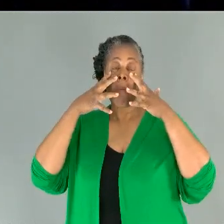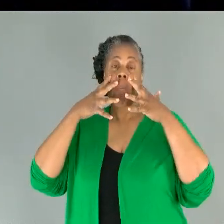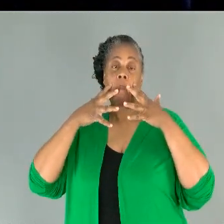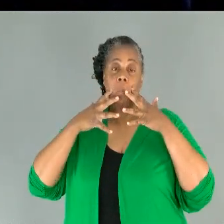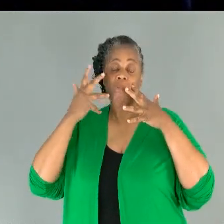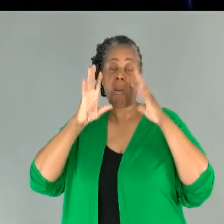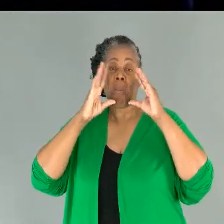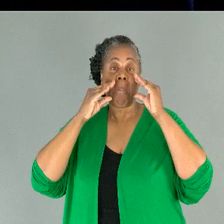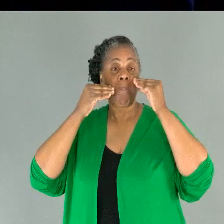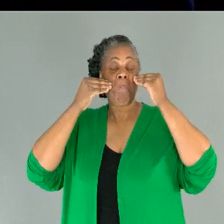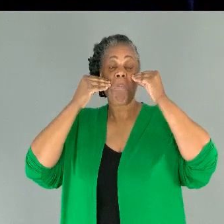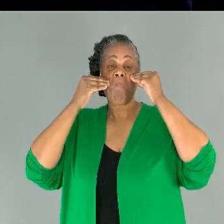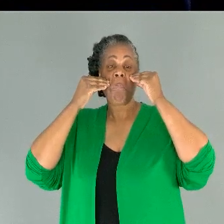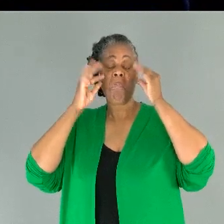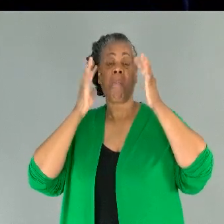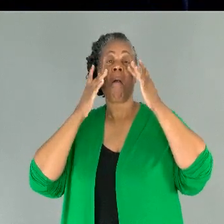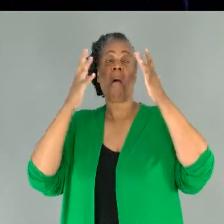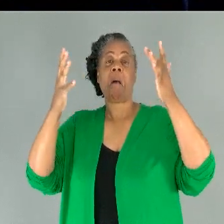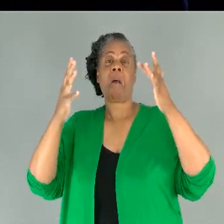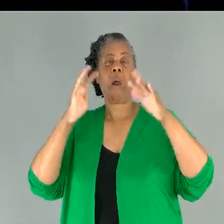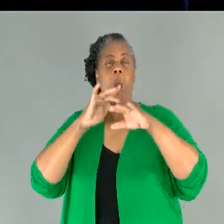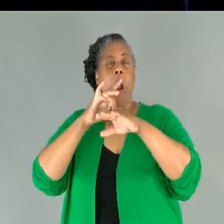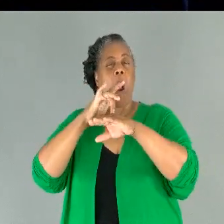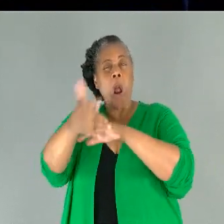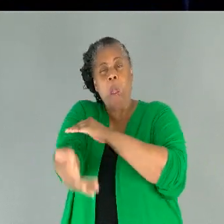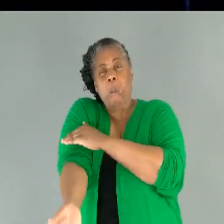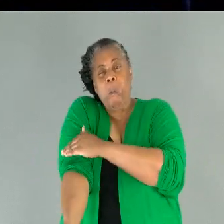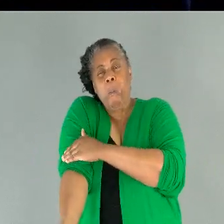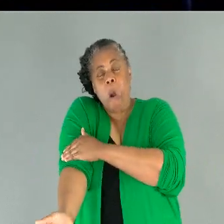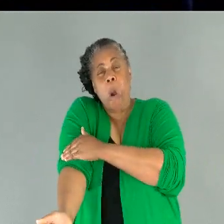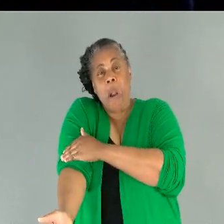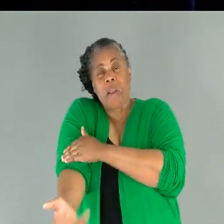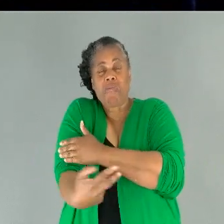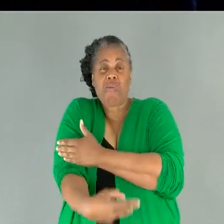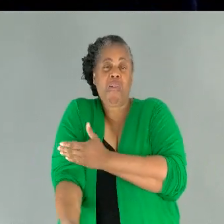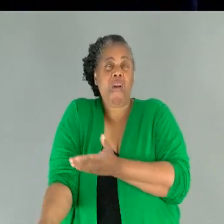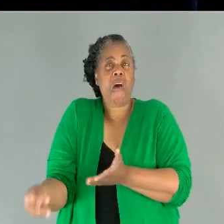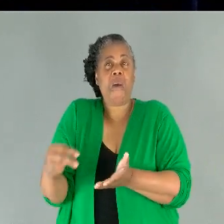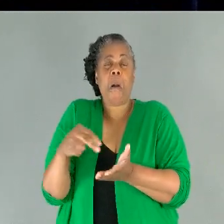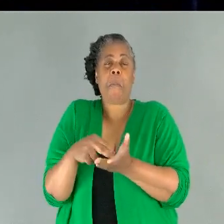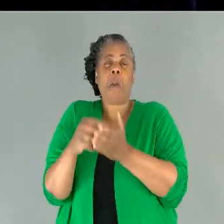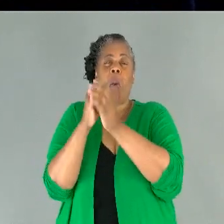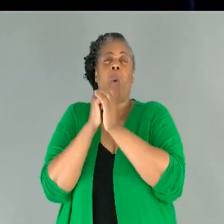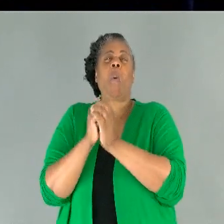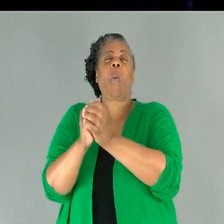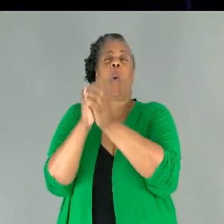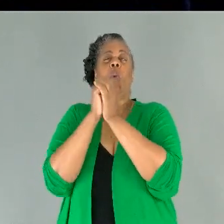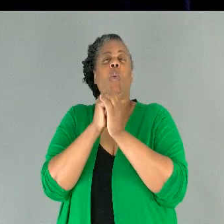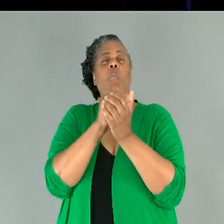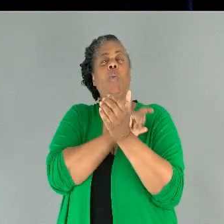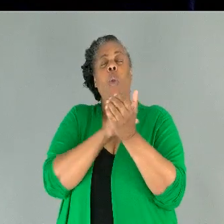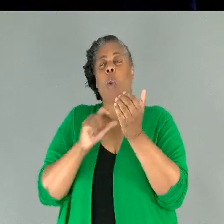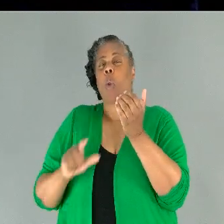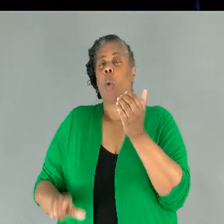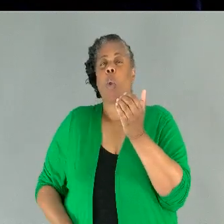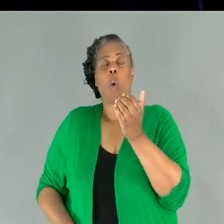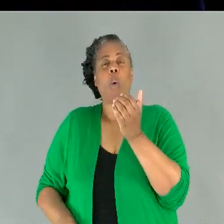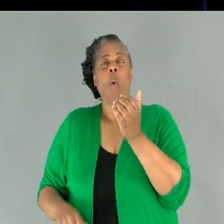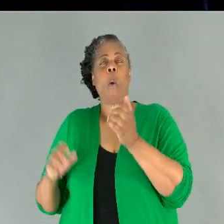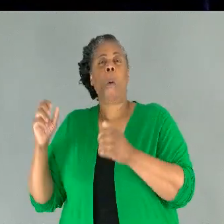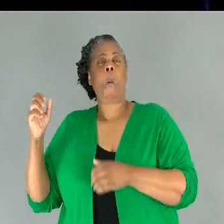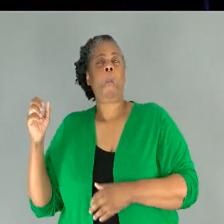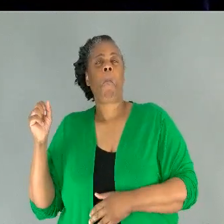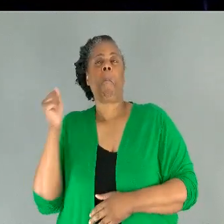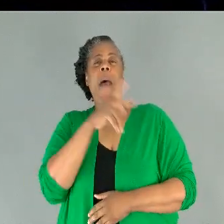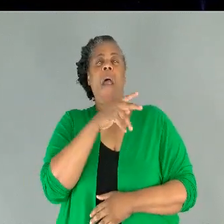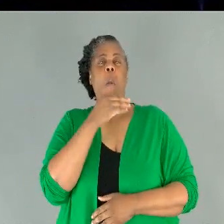longer downcast. Early the next morning, she arose. She worshiped before the Lord and then went back